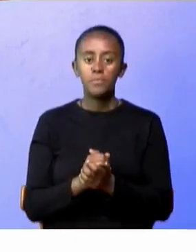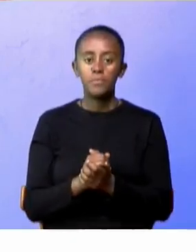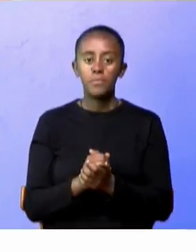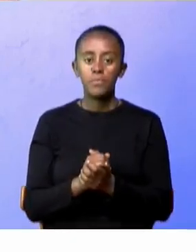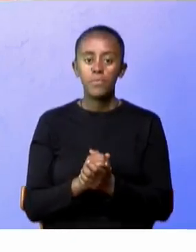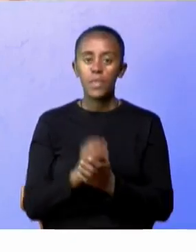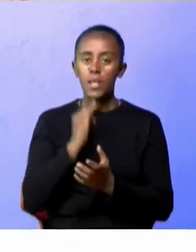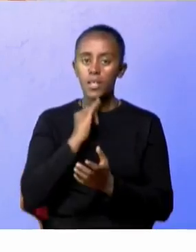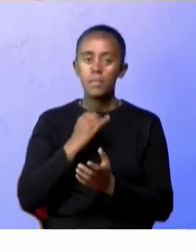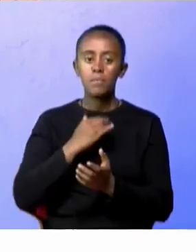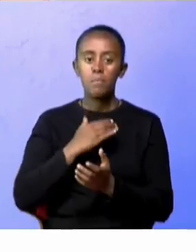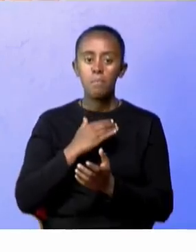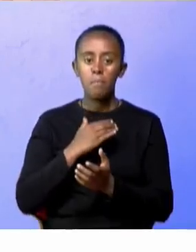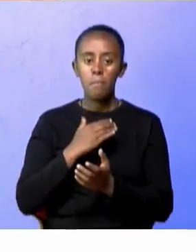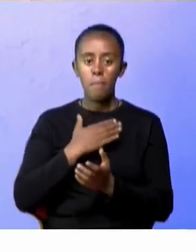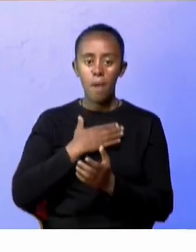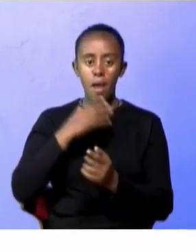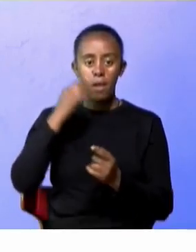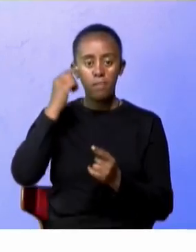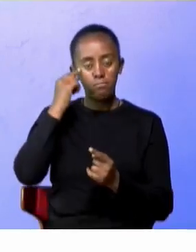is my plan.